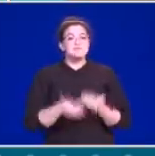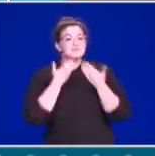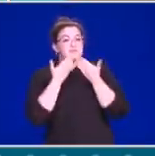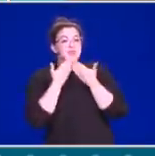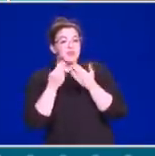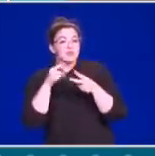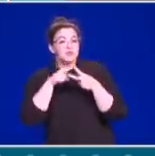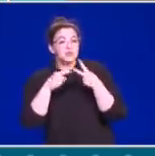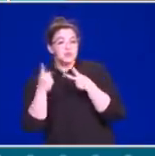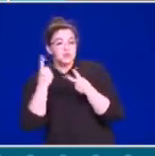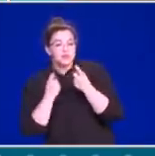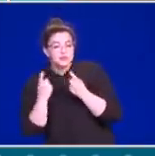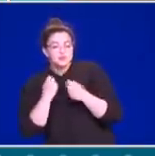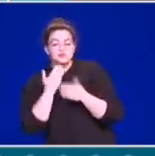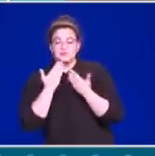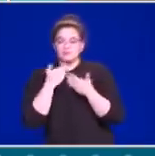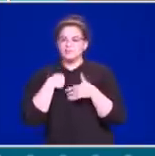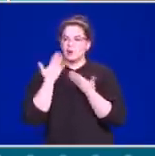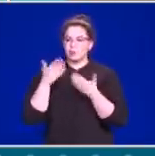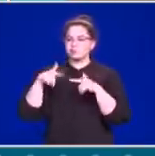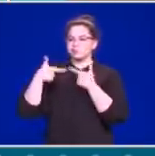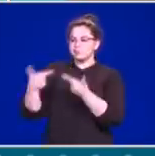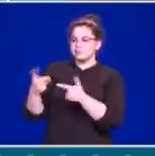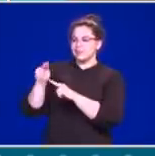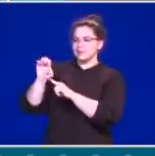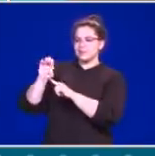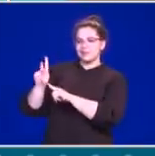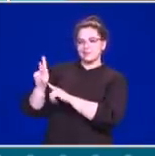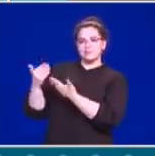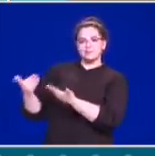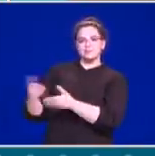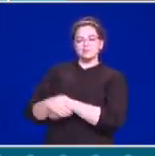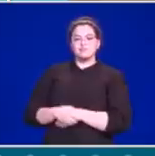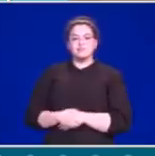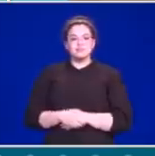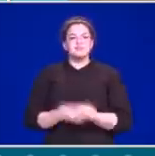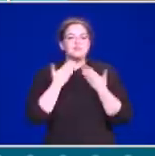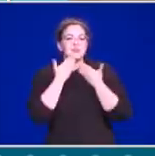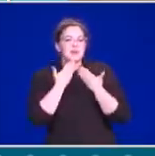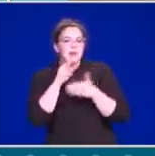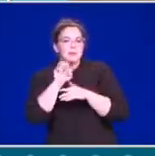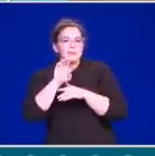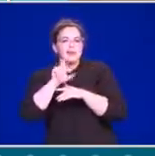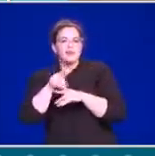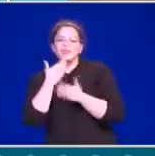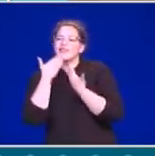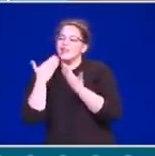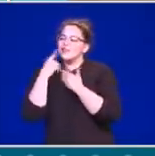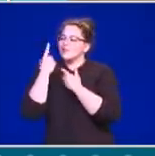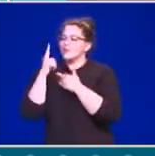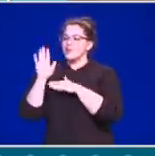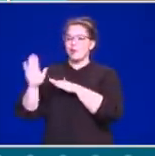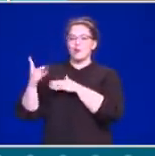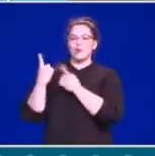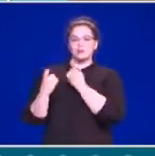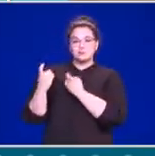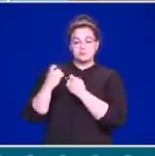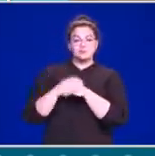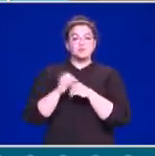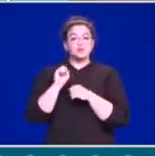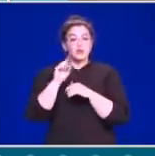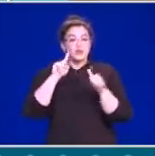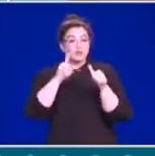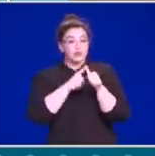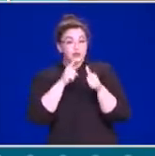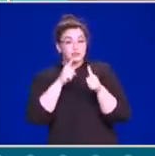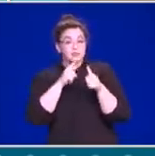Thank you for those two questions, Hansi. I'll go ahead and turn them over to Nick now. Thank you, Michael, and thanks, Hansi, for your questions. So for